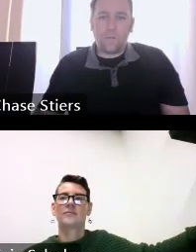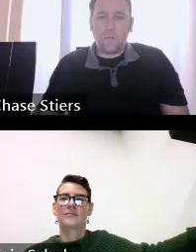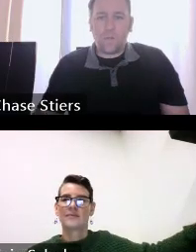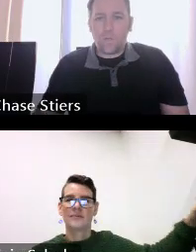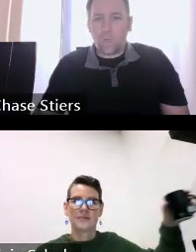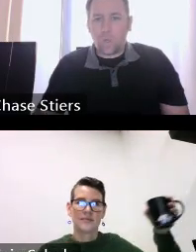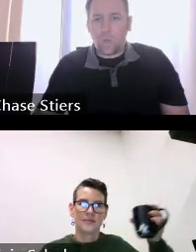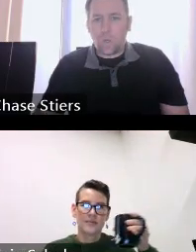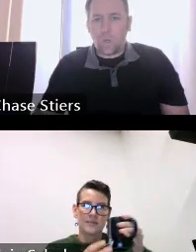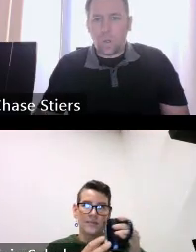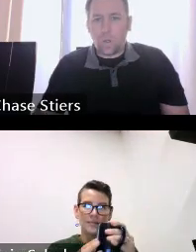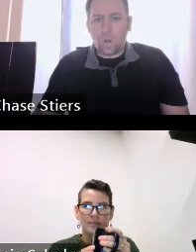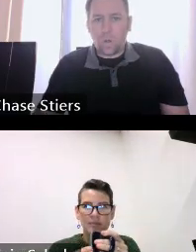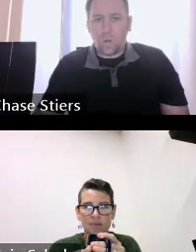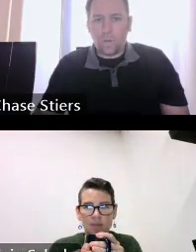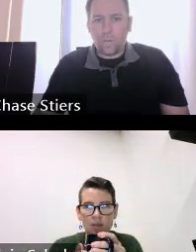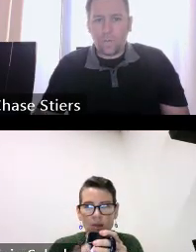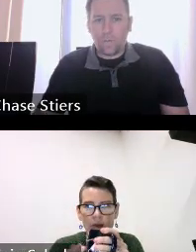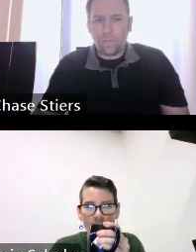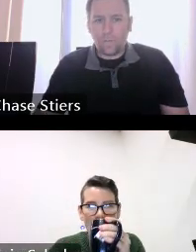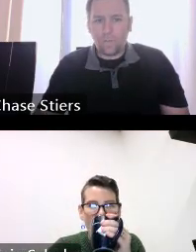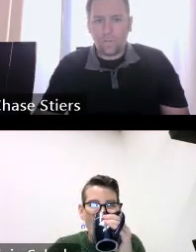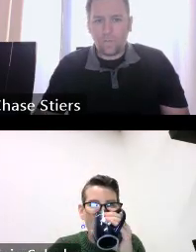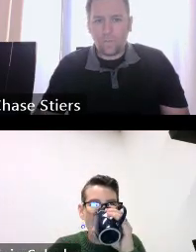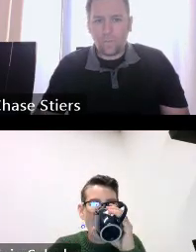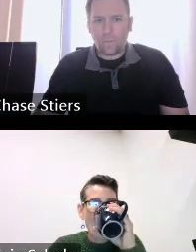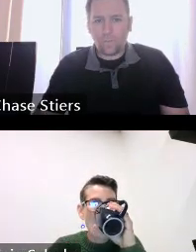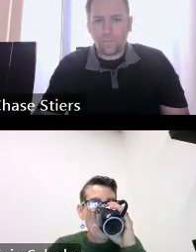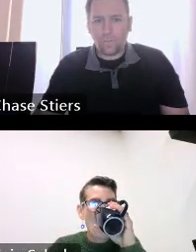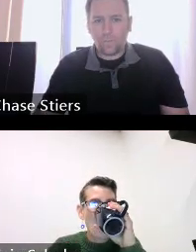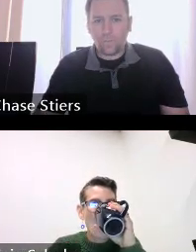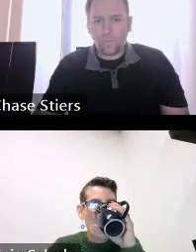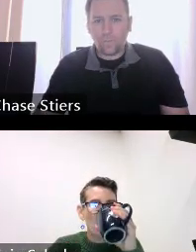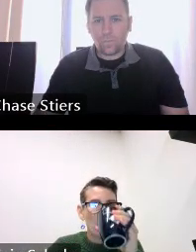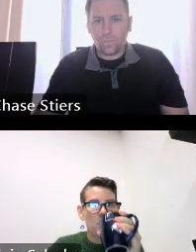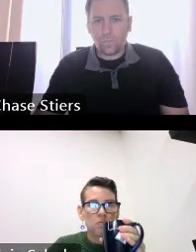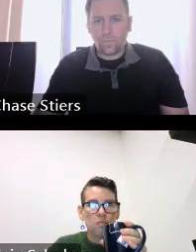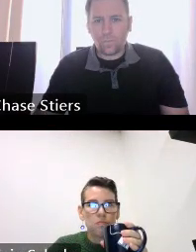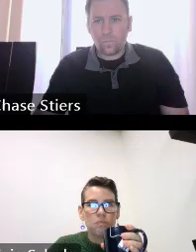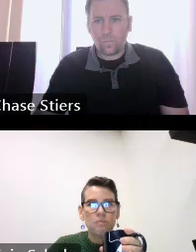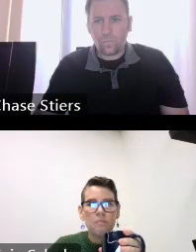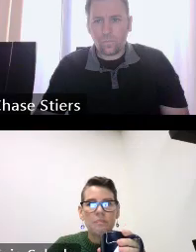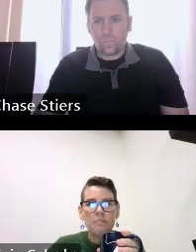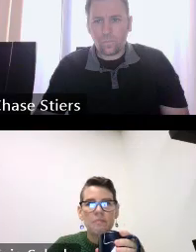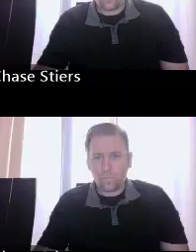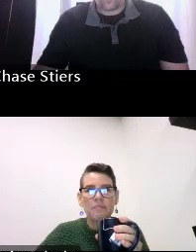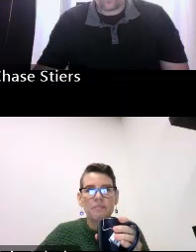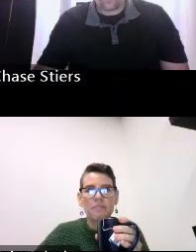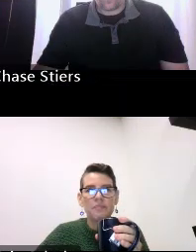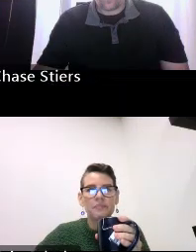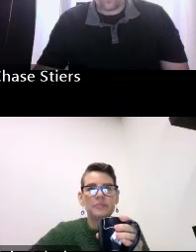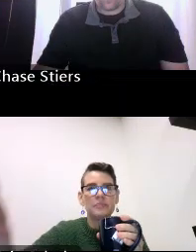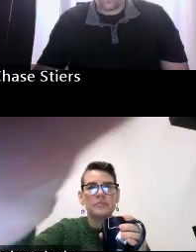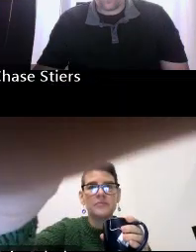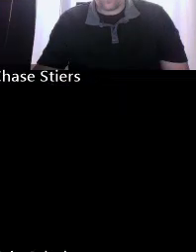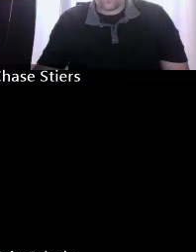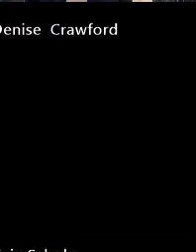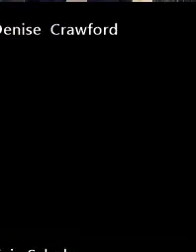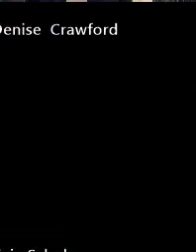I will be managing the chat if any questions come in. Take it away, Alexis. Thank you, Robert. I don't know about that